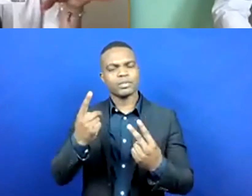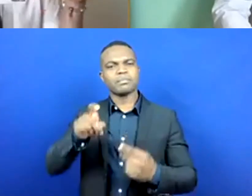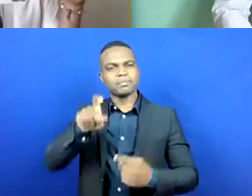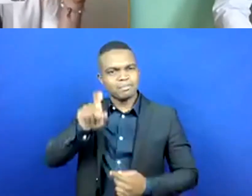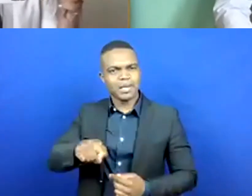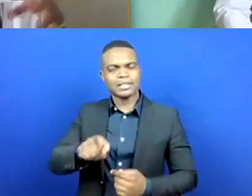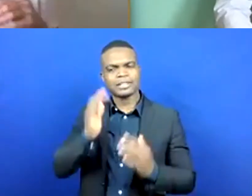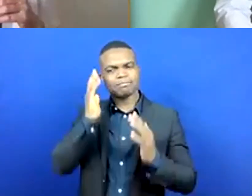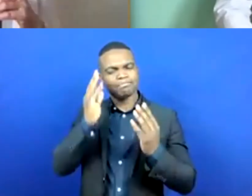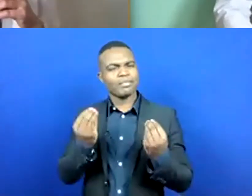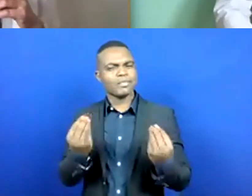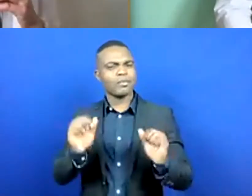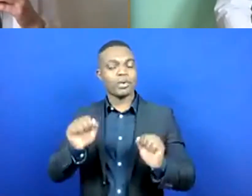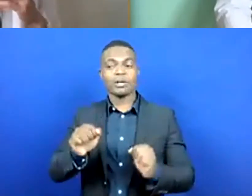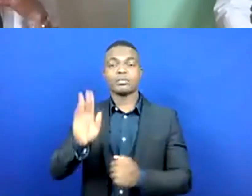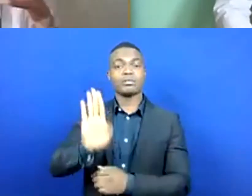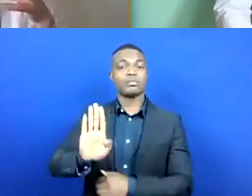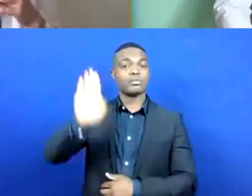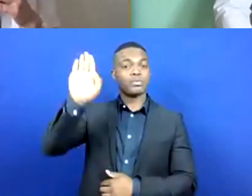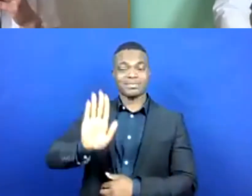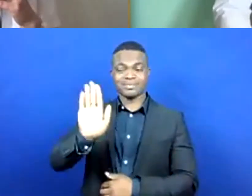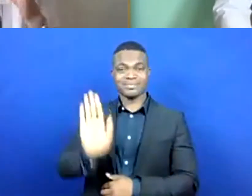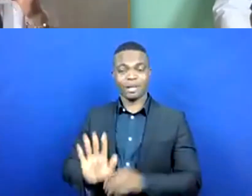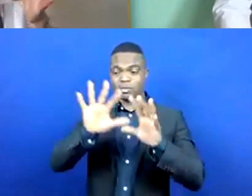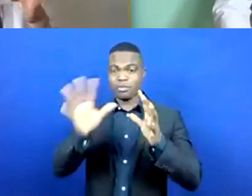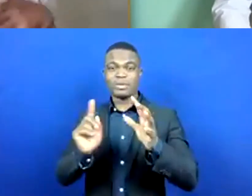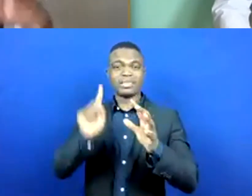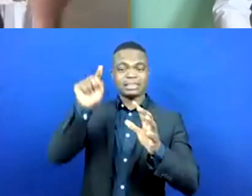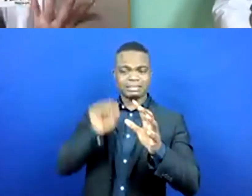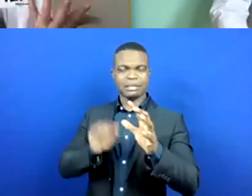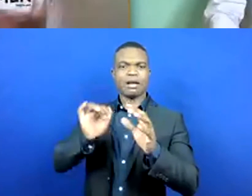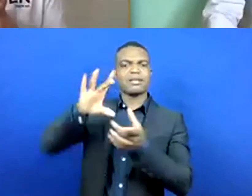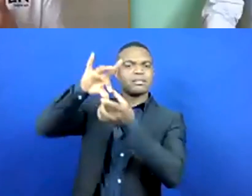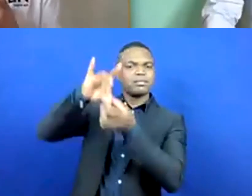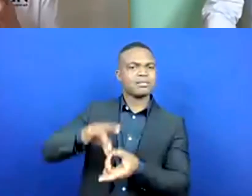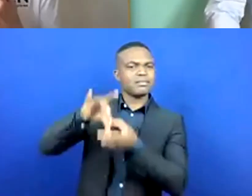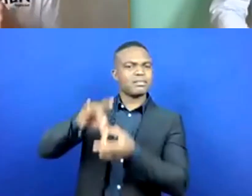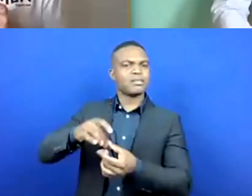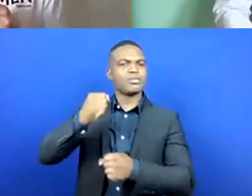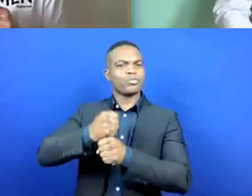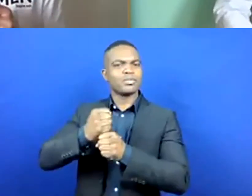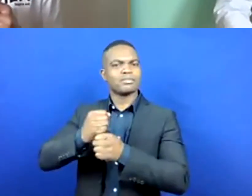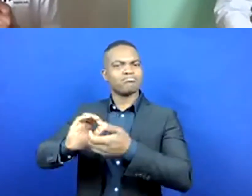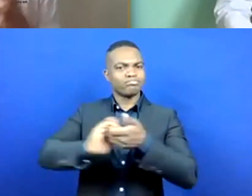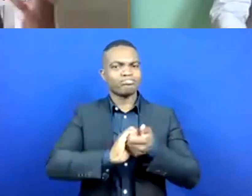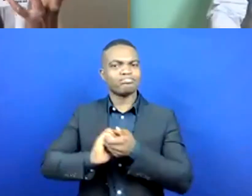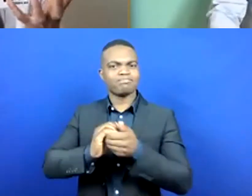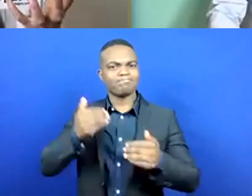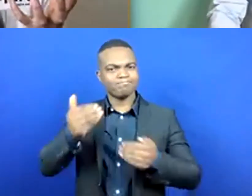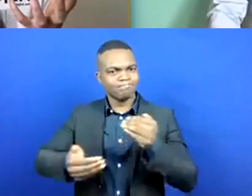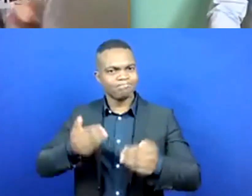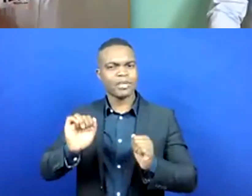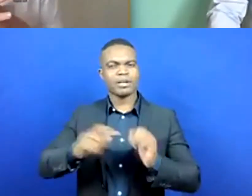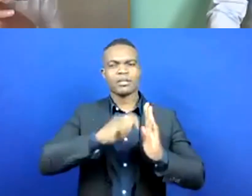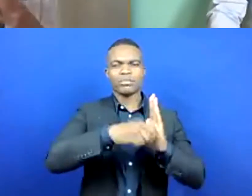south, so we can actually learn from each other. And I don't think the learning direction, because this is kind of the theme of the conference, right? What have